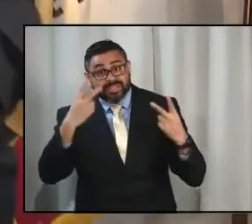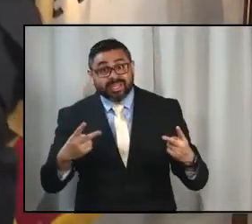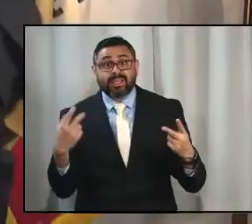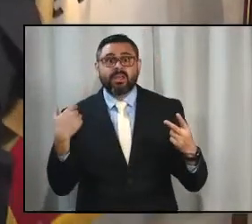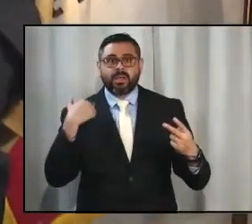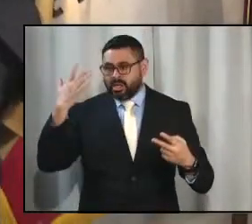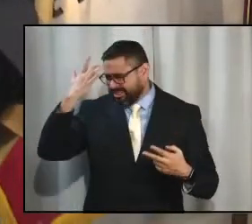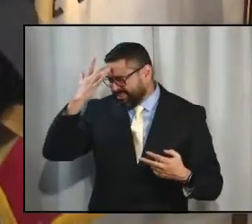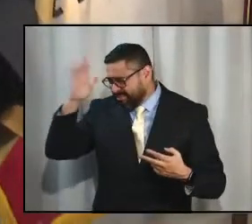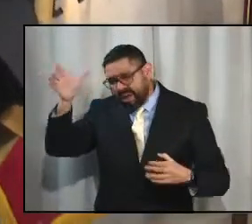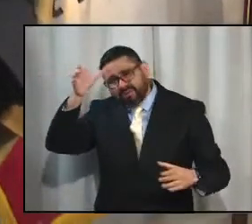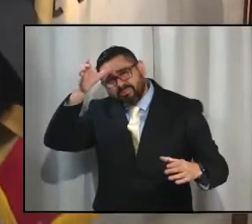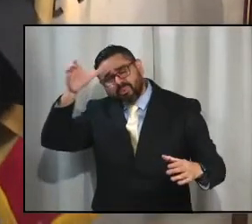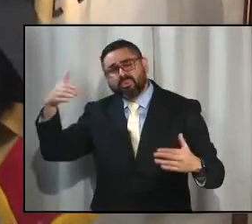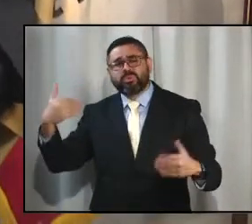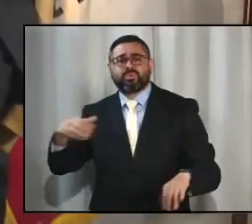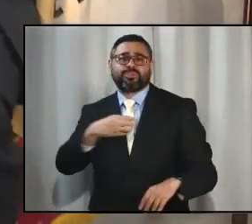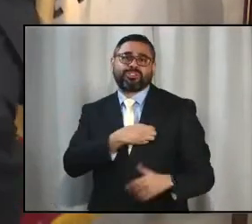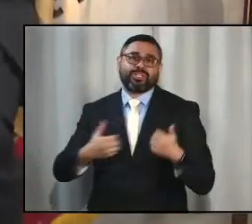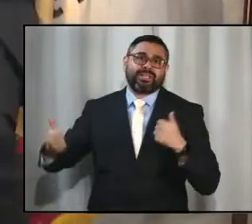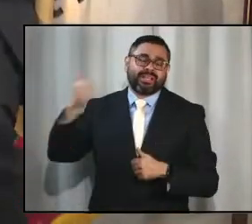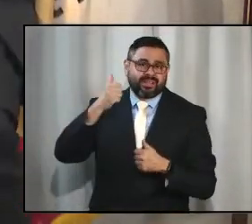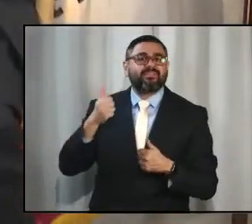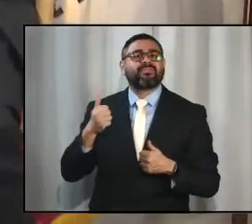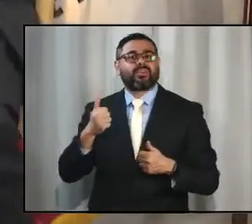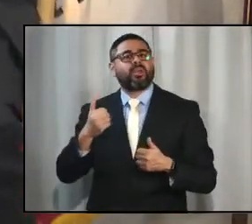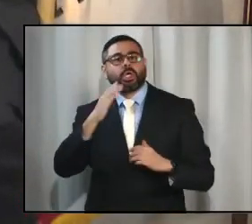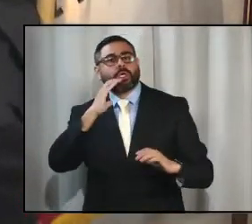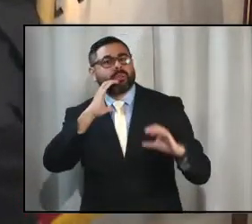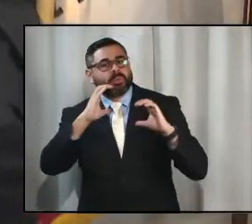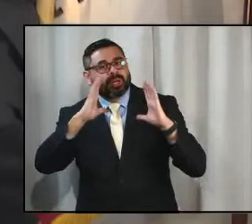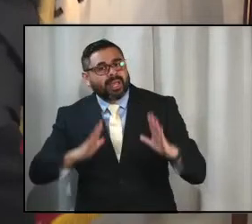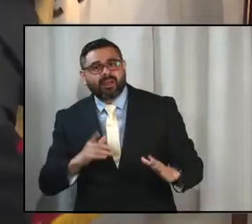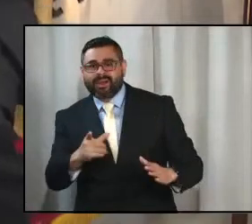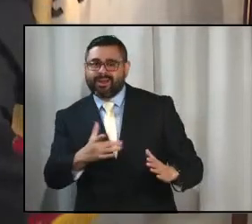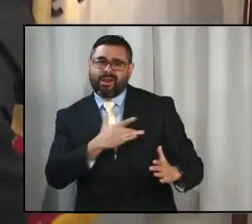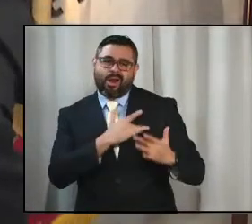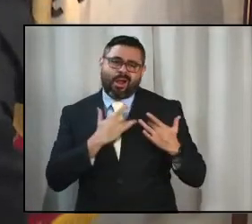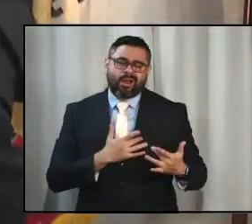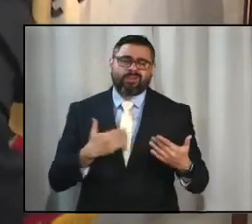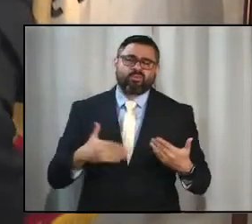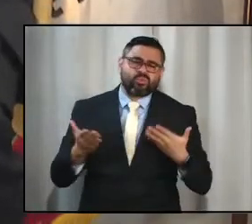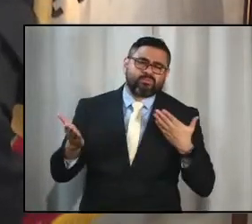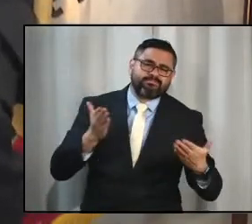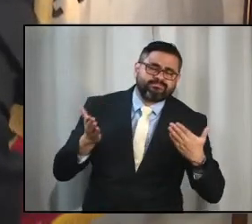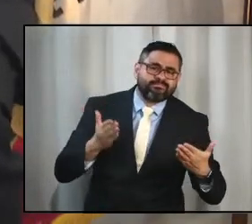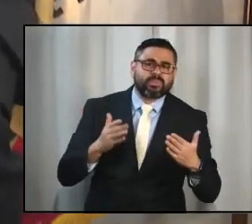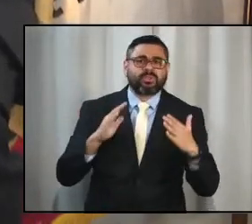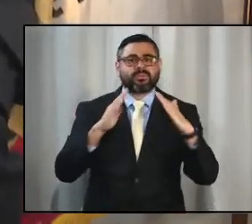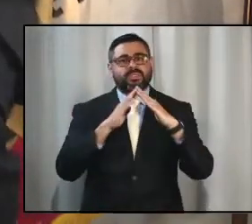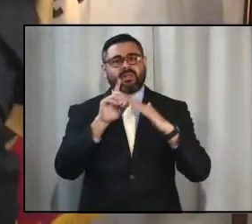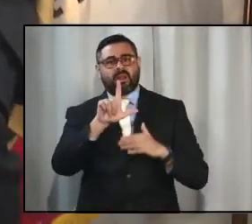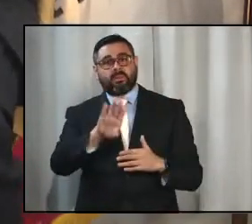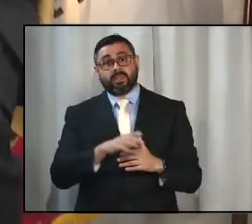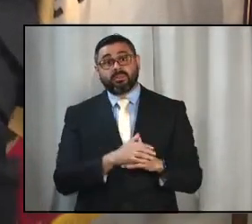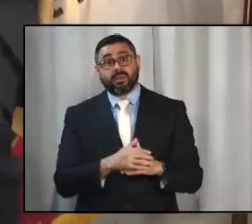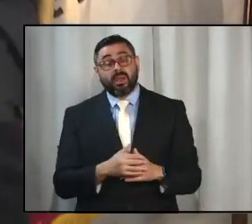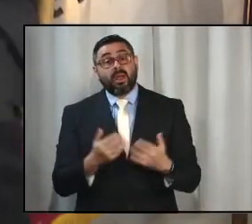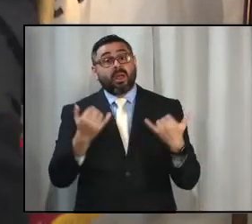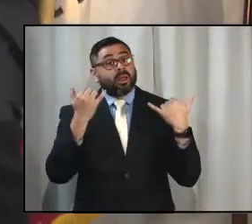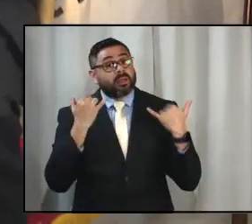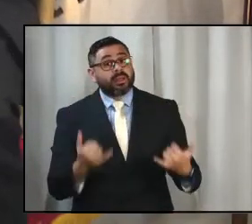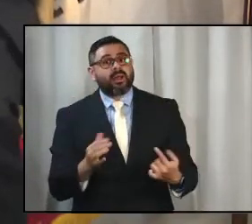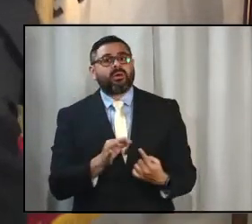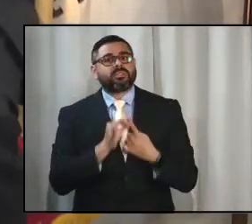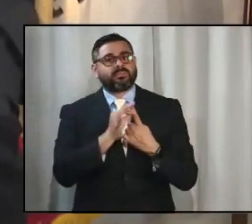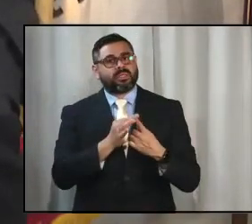smart chief. He's a great communicator. He has a heart for service, and he's on the job. It's really a special time right now in